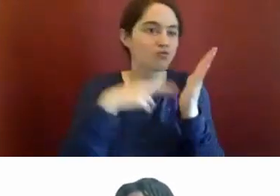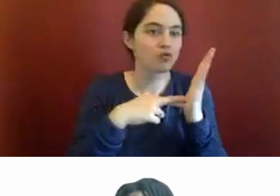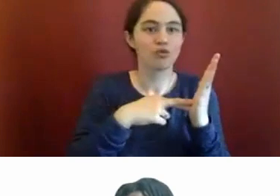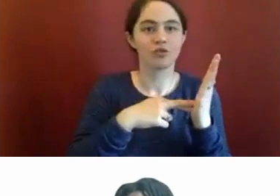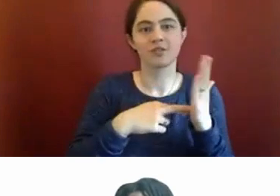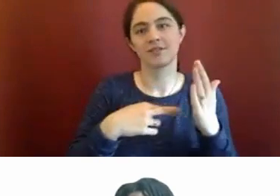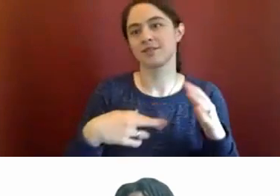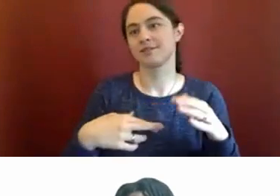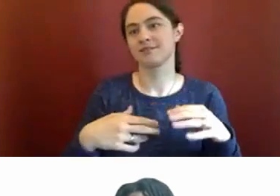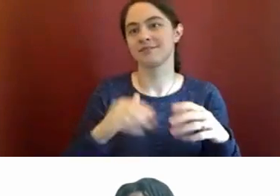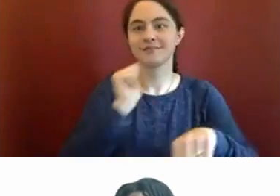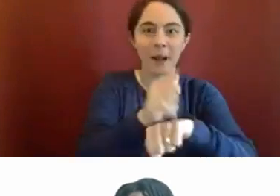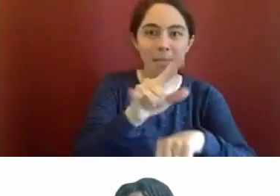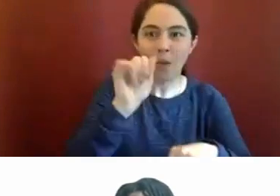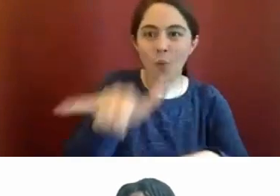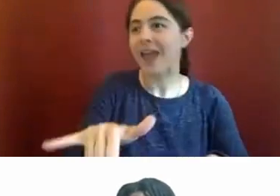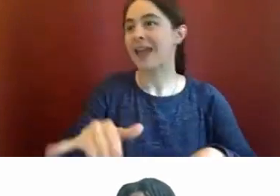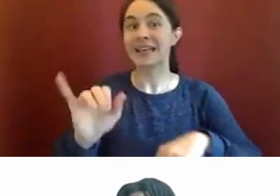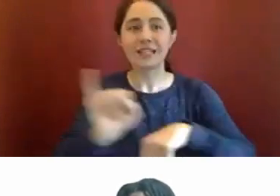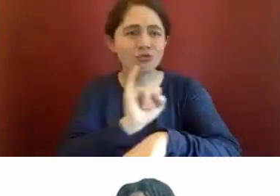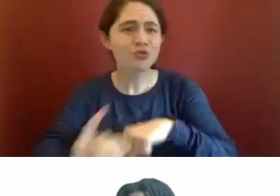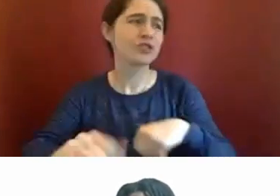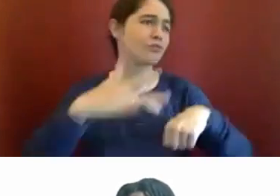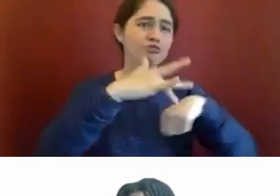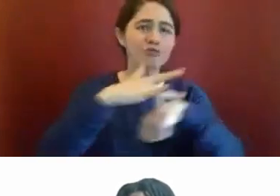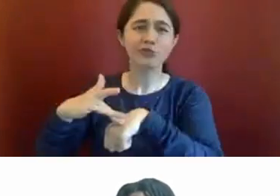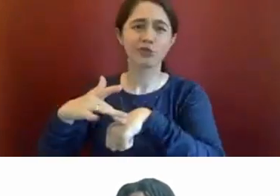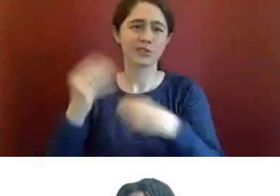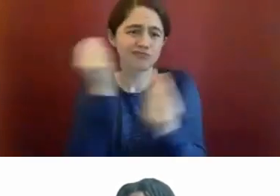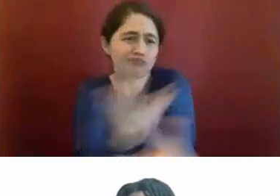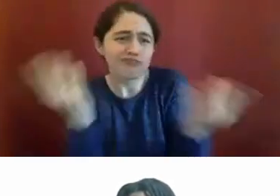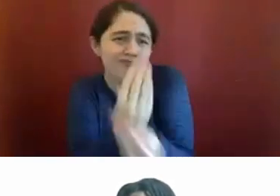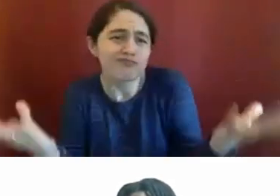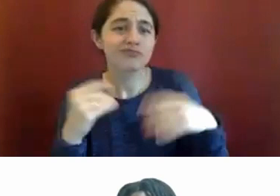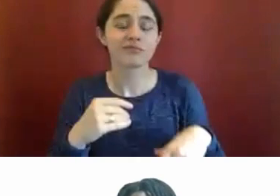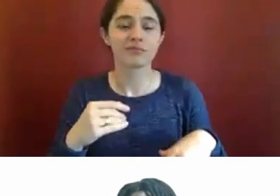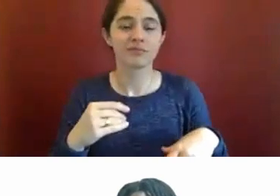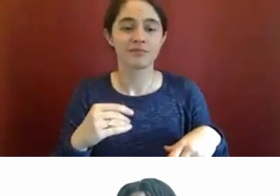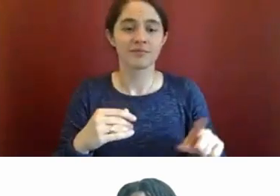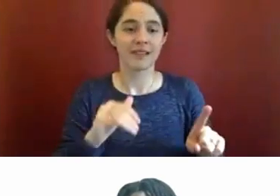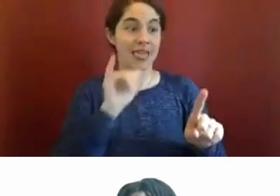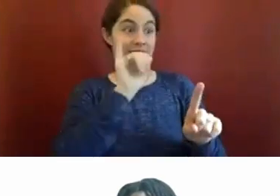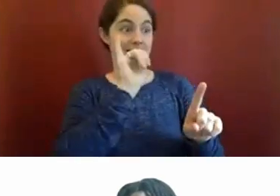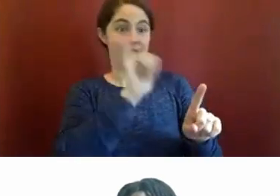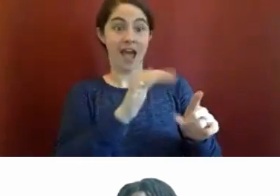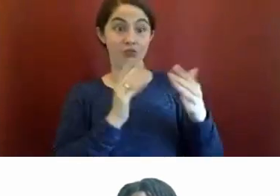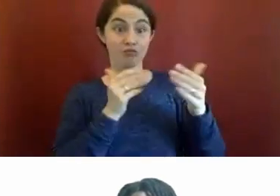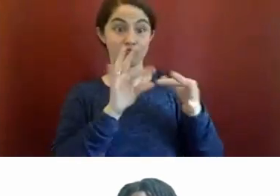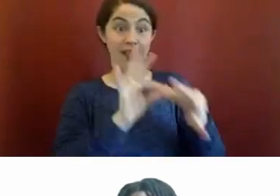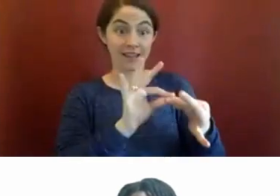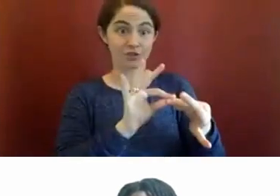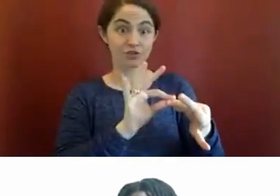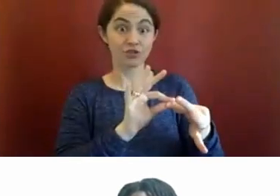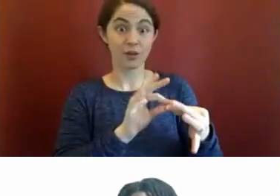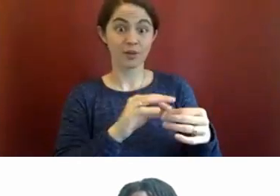internship. She always had like all of those resources, and I think that kind of like pushed me, like seeing someone that